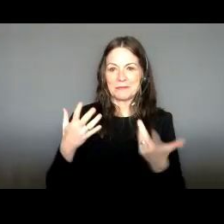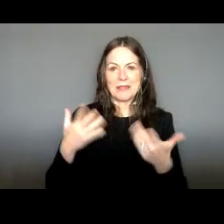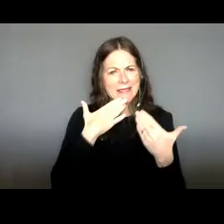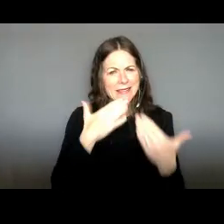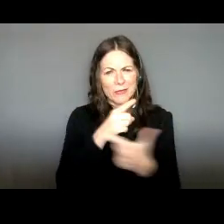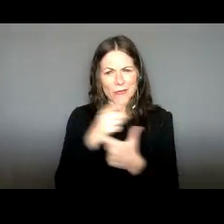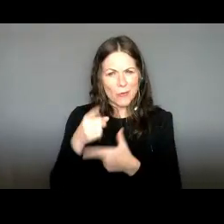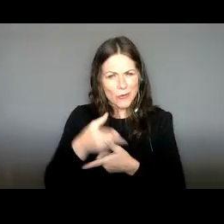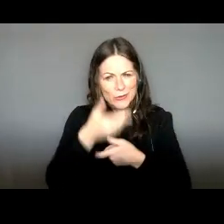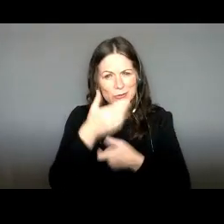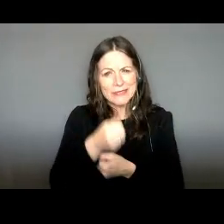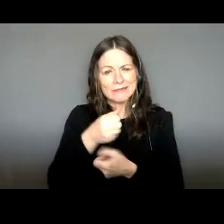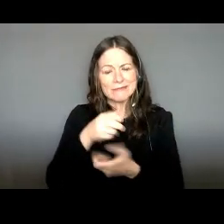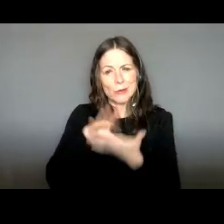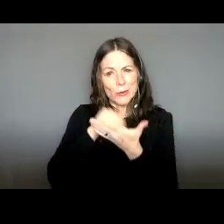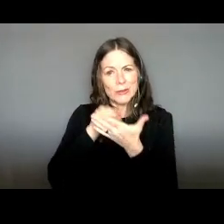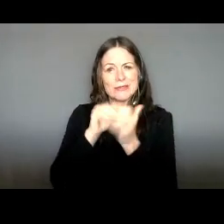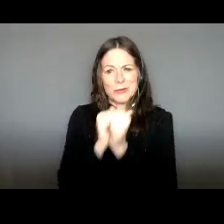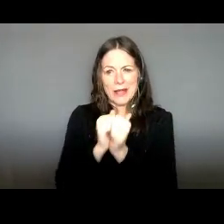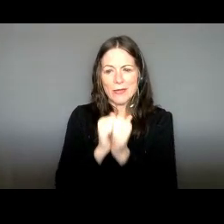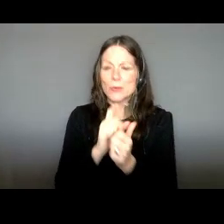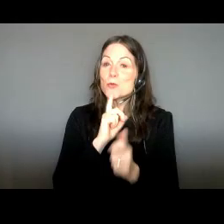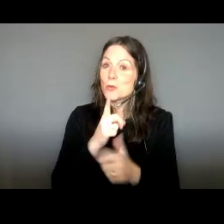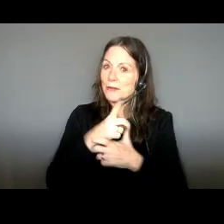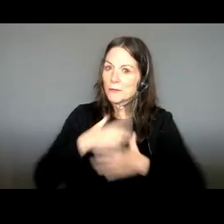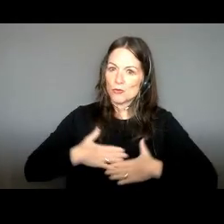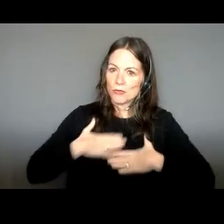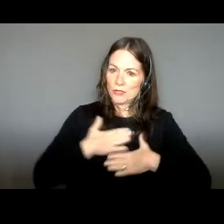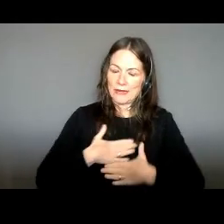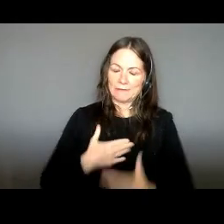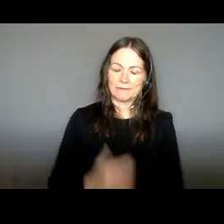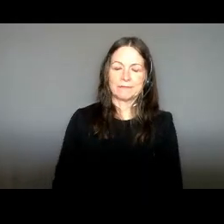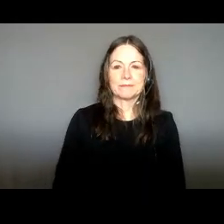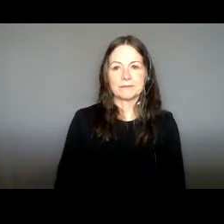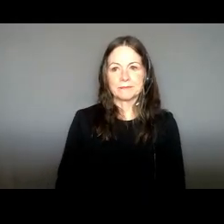for learning with us today. We really appreciate this.